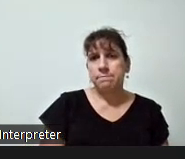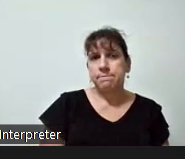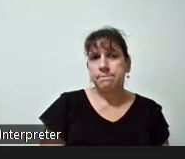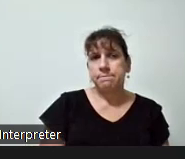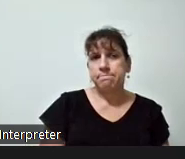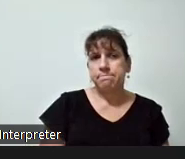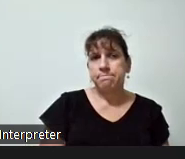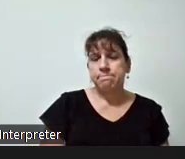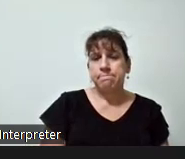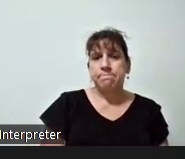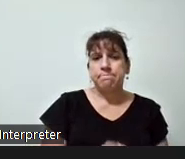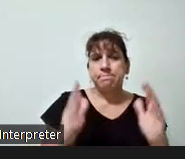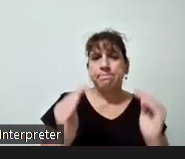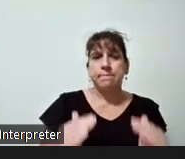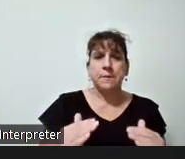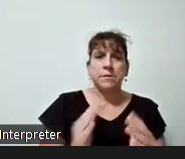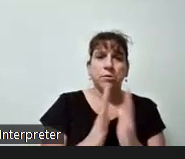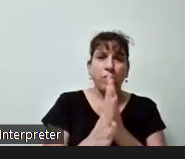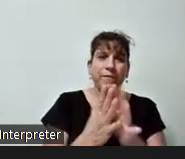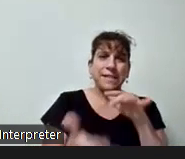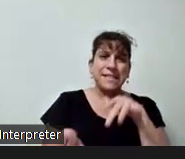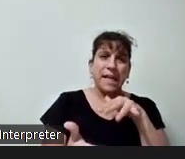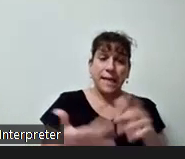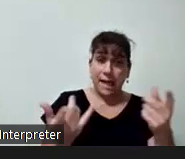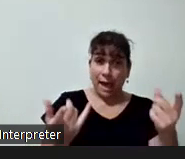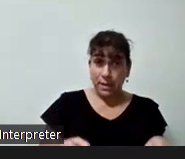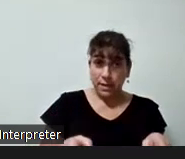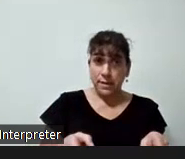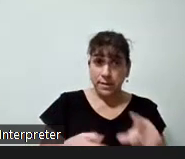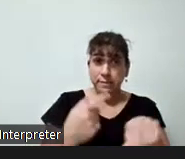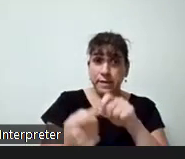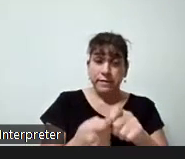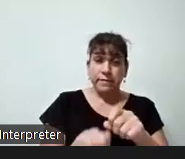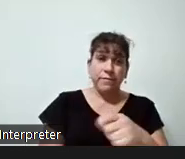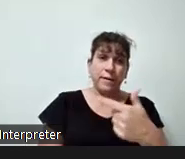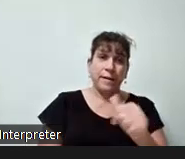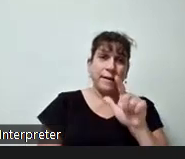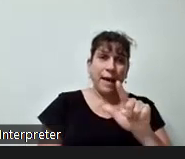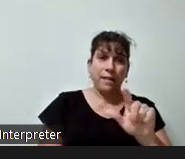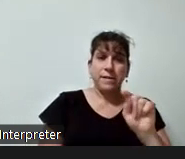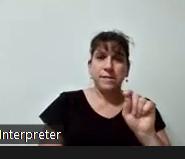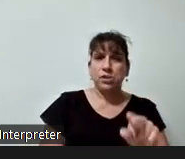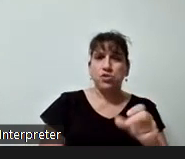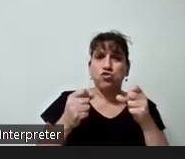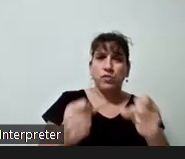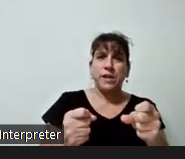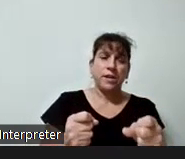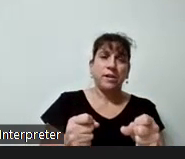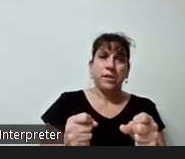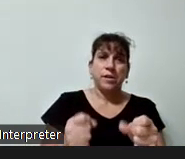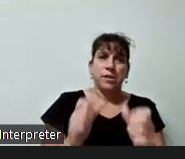So we answered that one. Next one was a traffic study done specifically on Gallatin Street traffic, especially